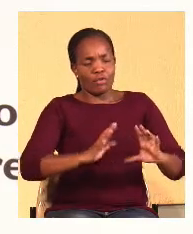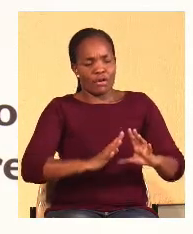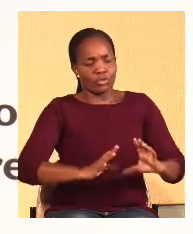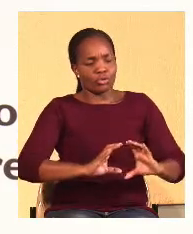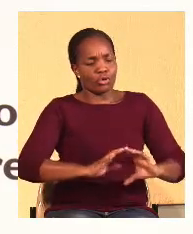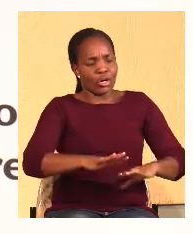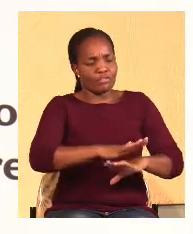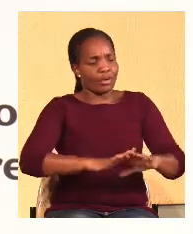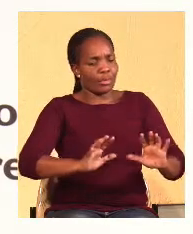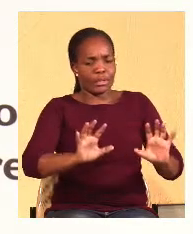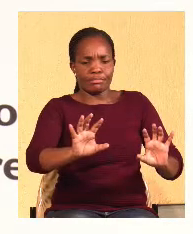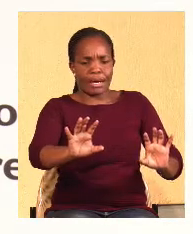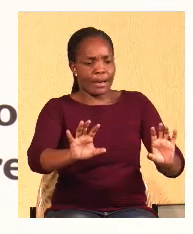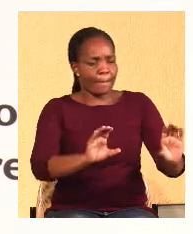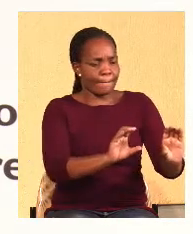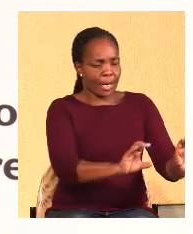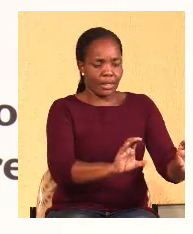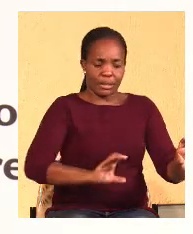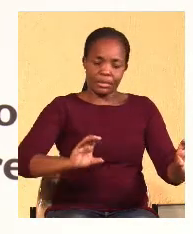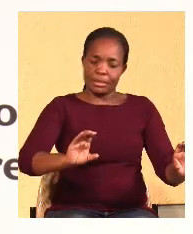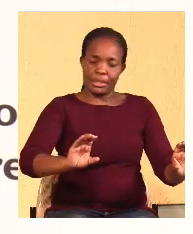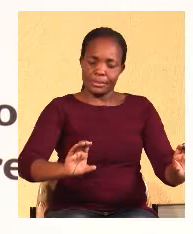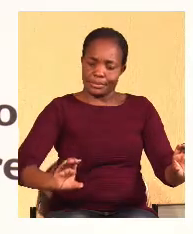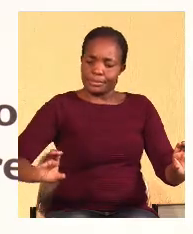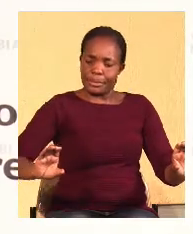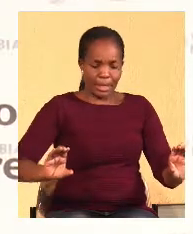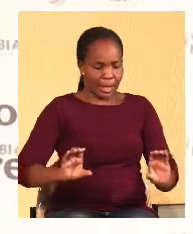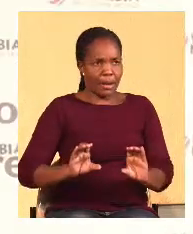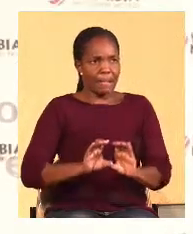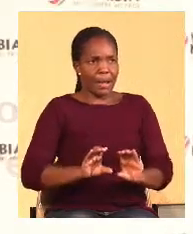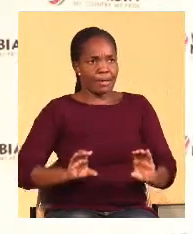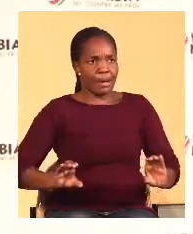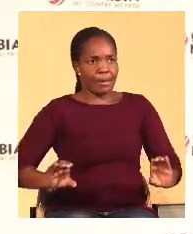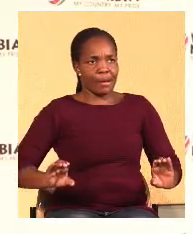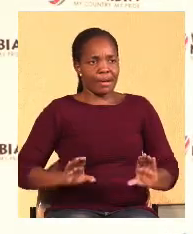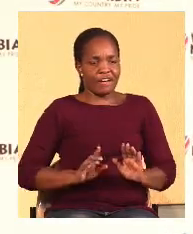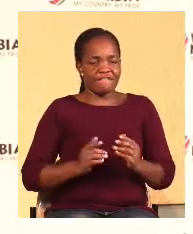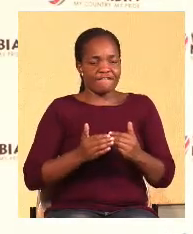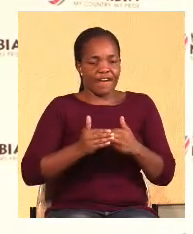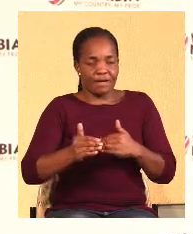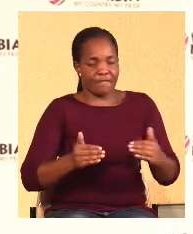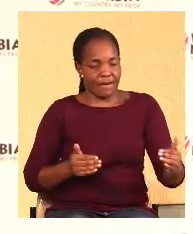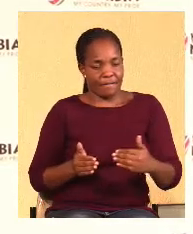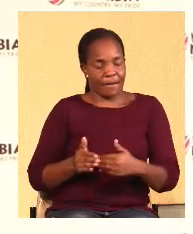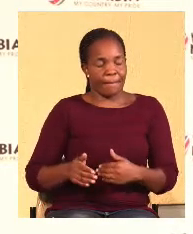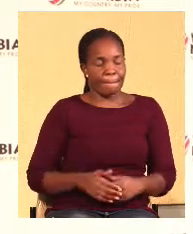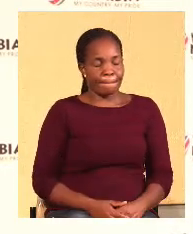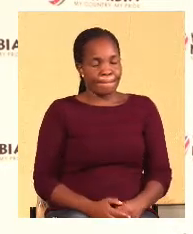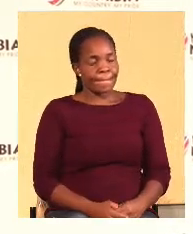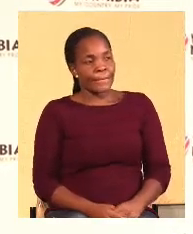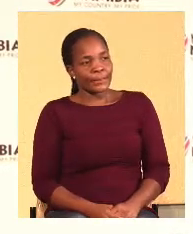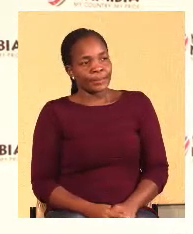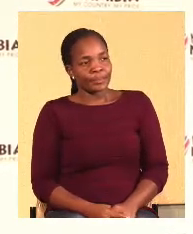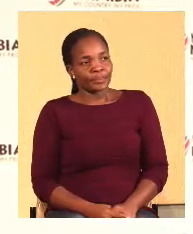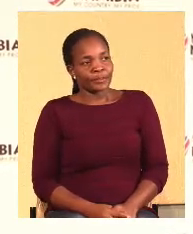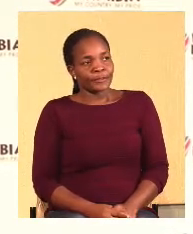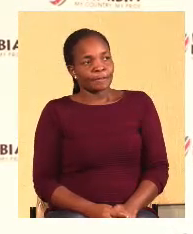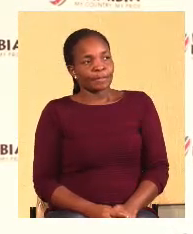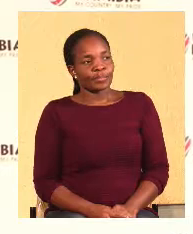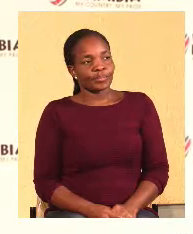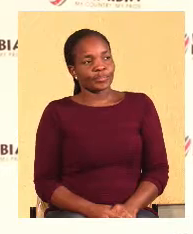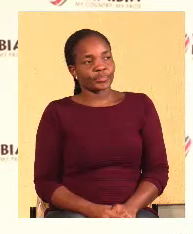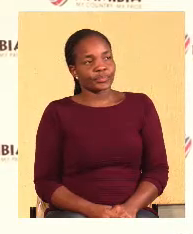forth are in compliance with the health protocols. Professor? John, just to highlight the fact that, of course, we know that